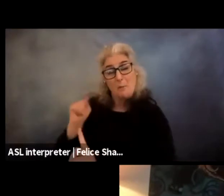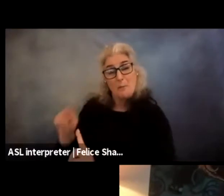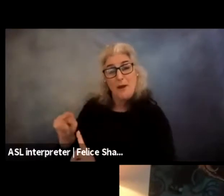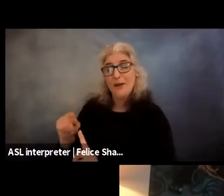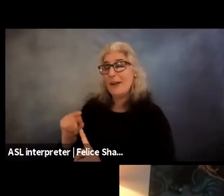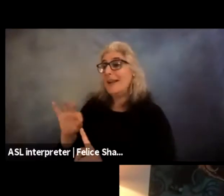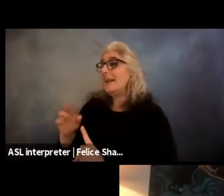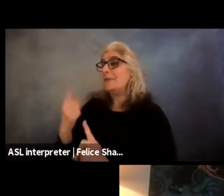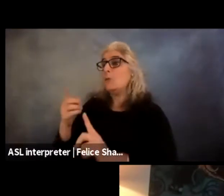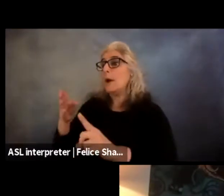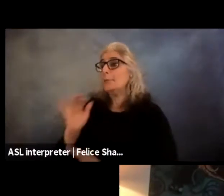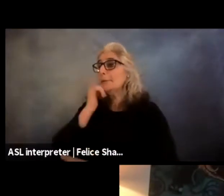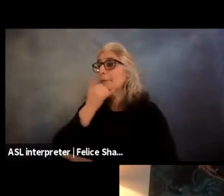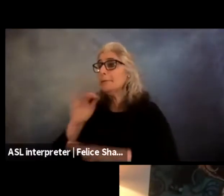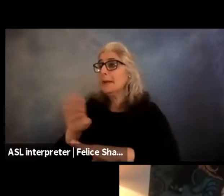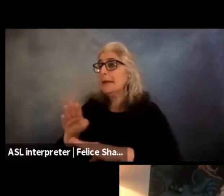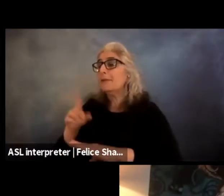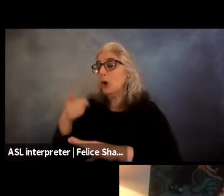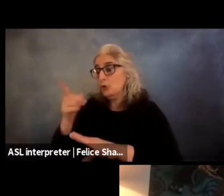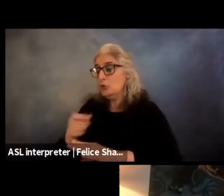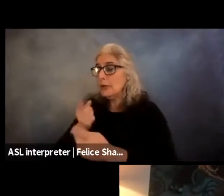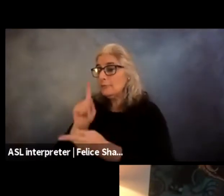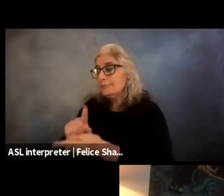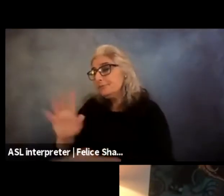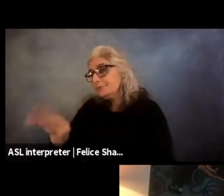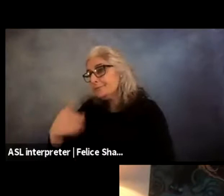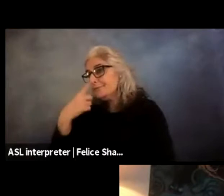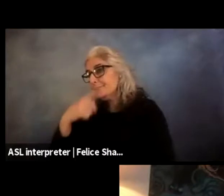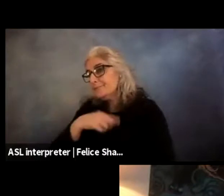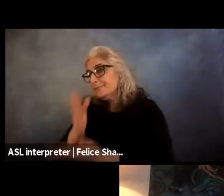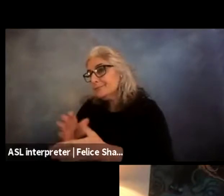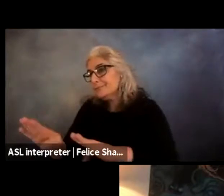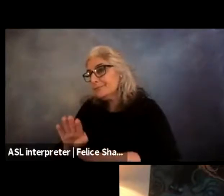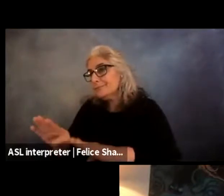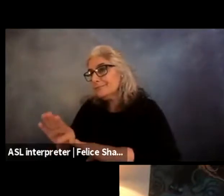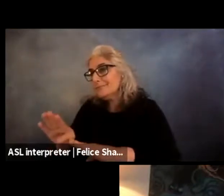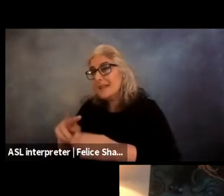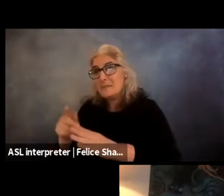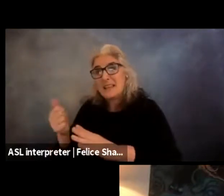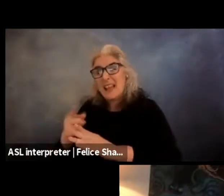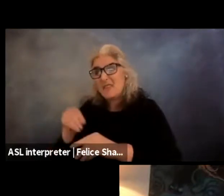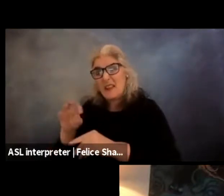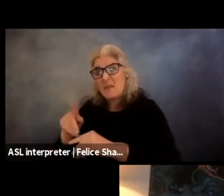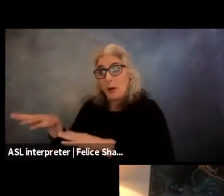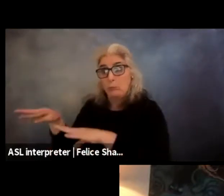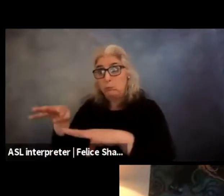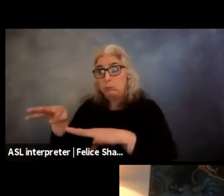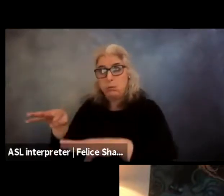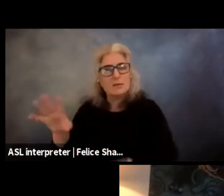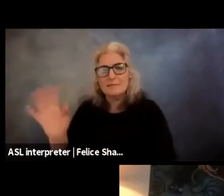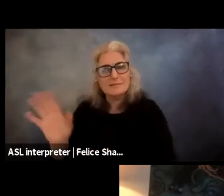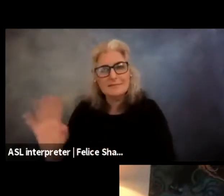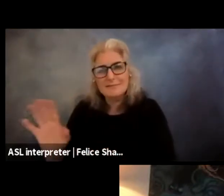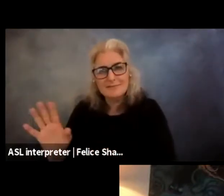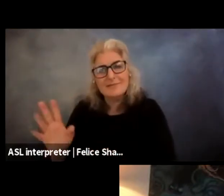think, or like effort, and it's like that effort, that commitment, for me seems so much